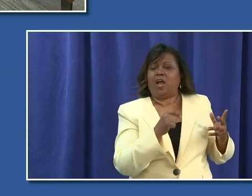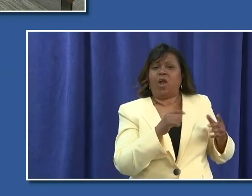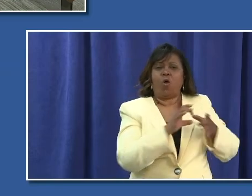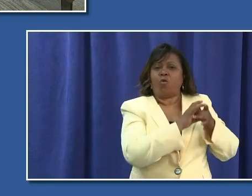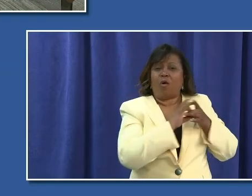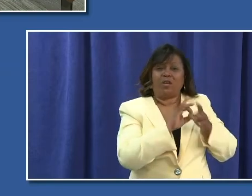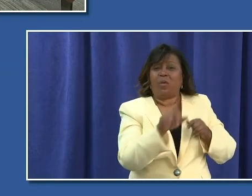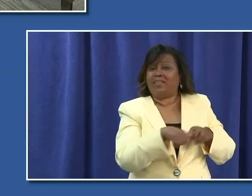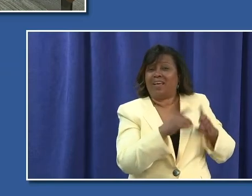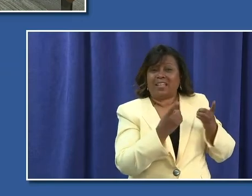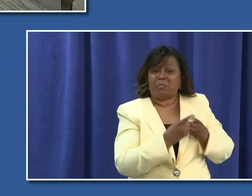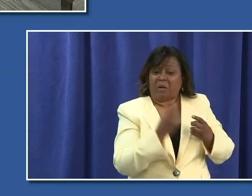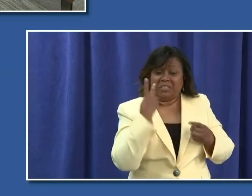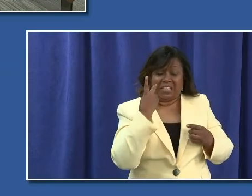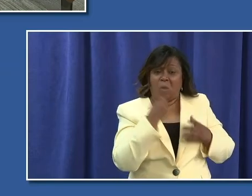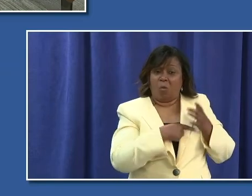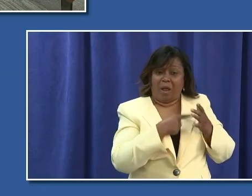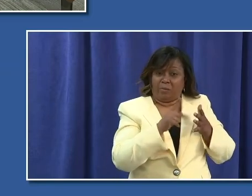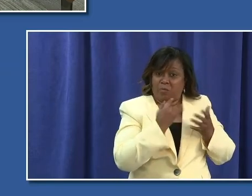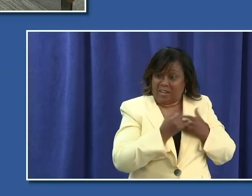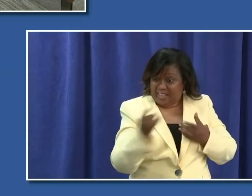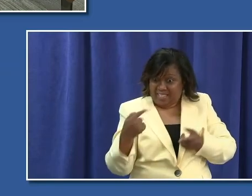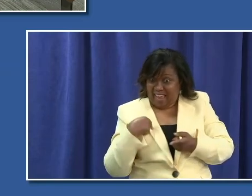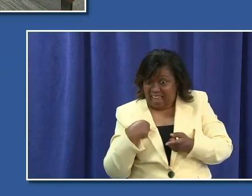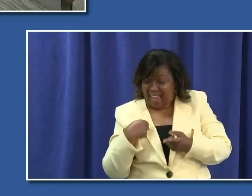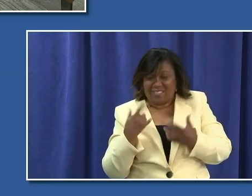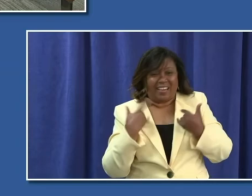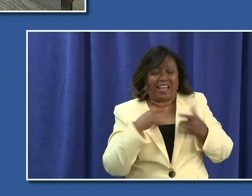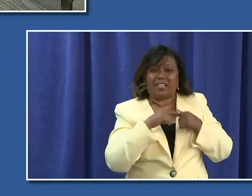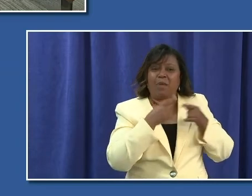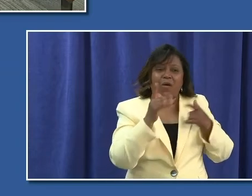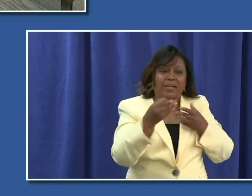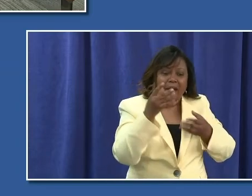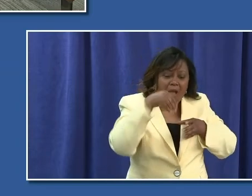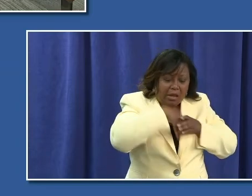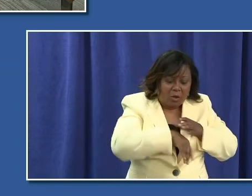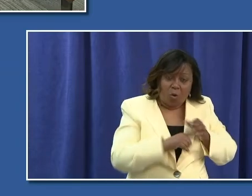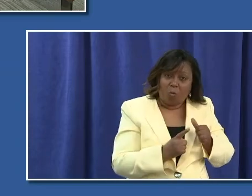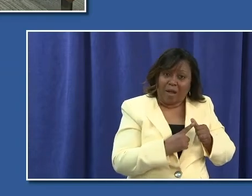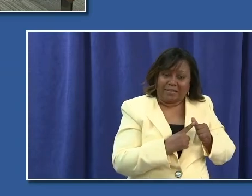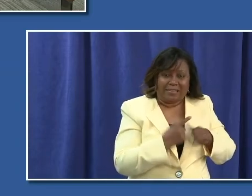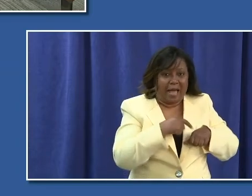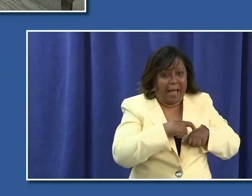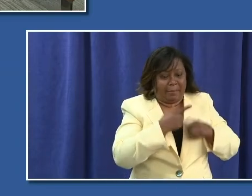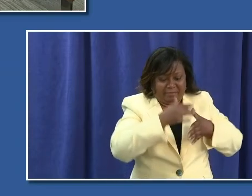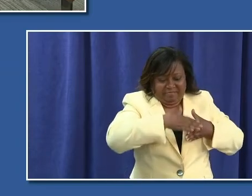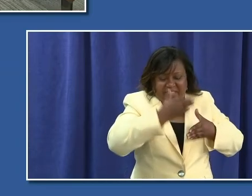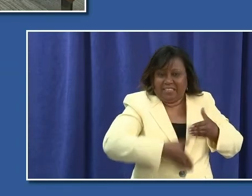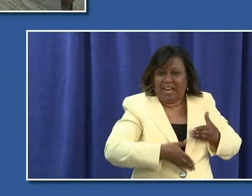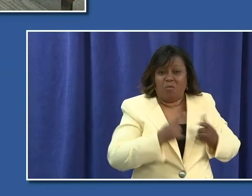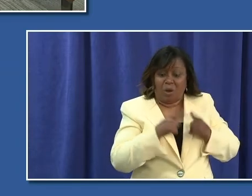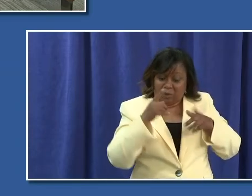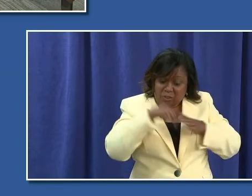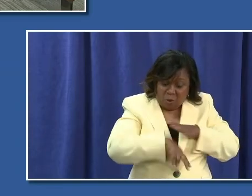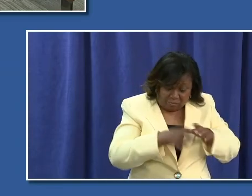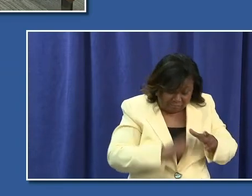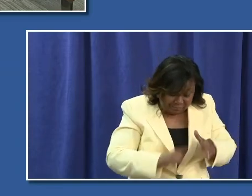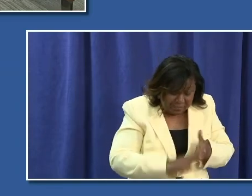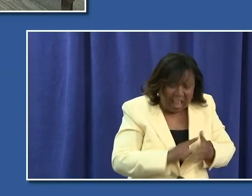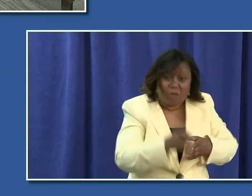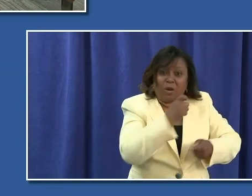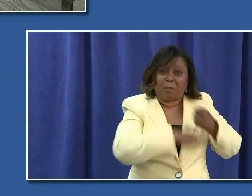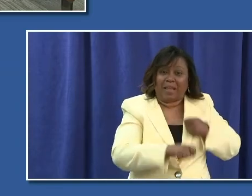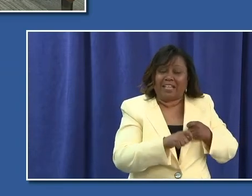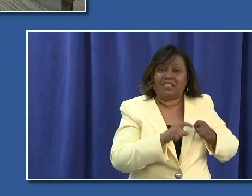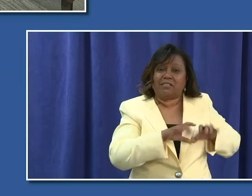coordinating with other departments to see what projects they have. And again, it's about getting in the ground once and being done. Once we go in the ground and replace